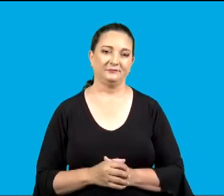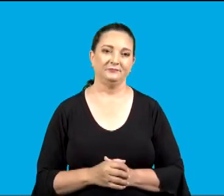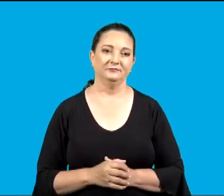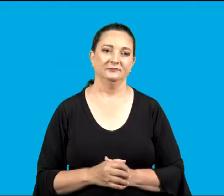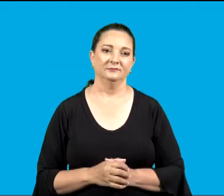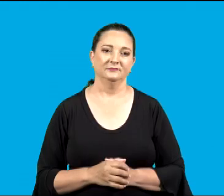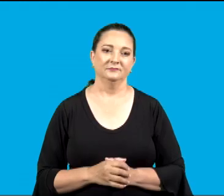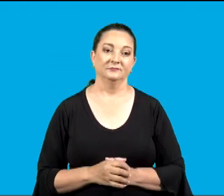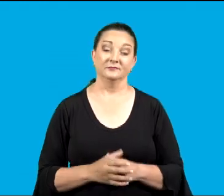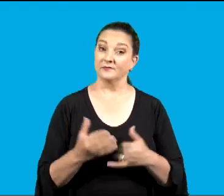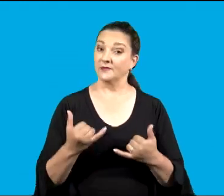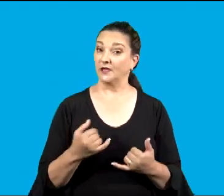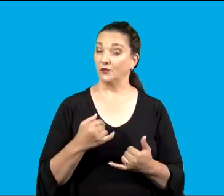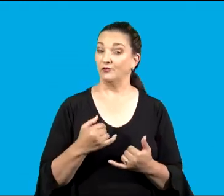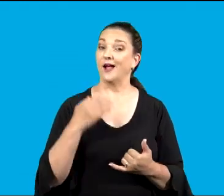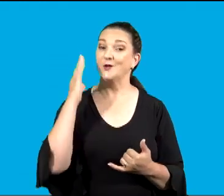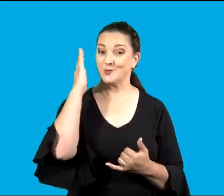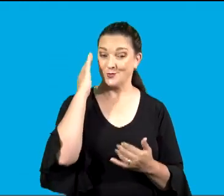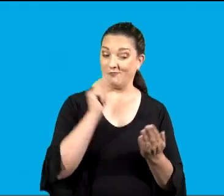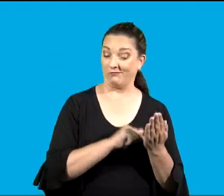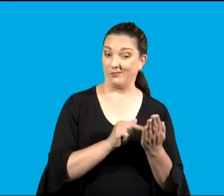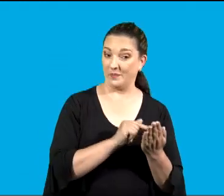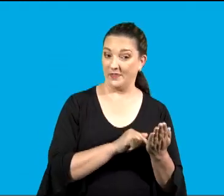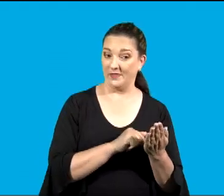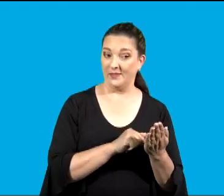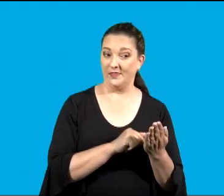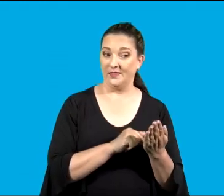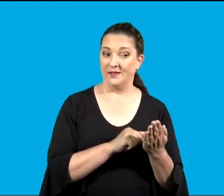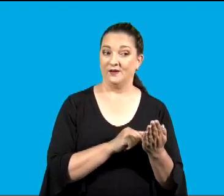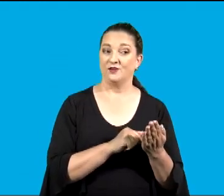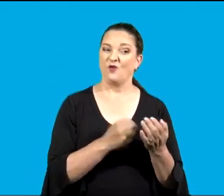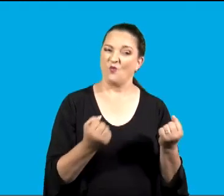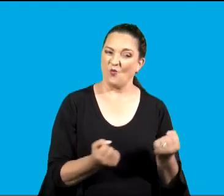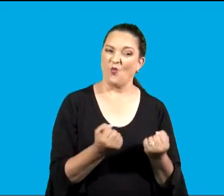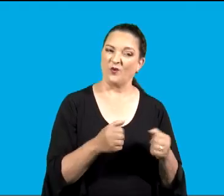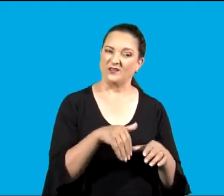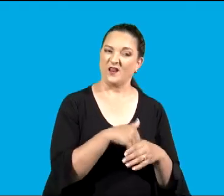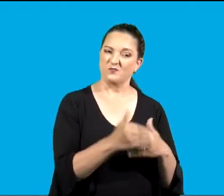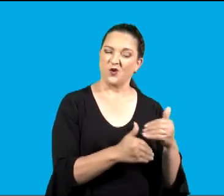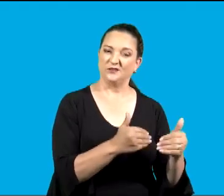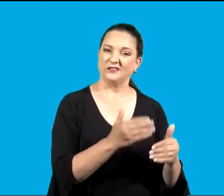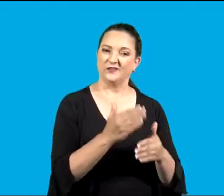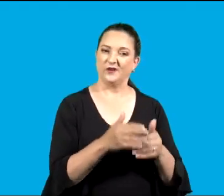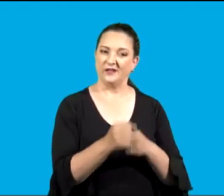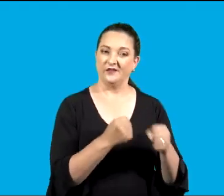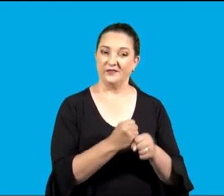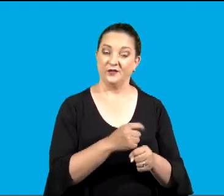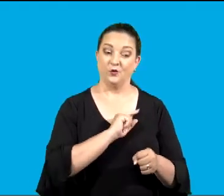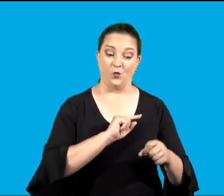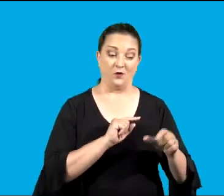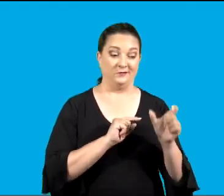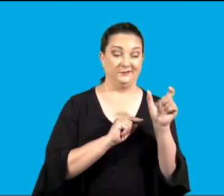1,755,000. So I can now calculate my work in process at the end of the year by getting the